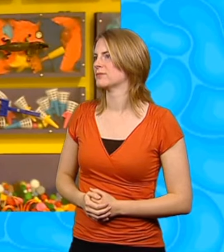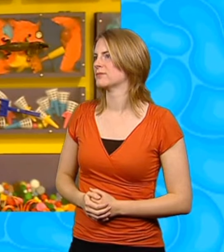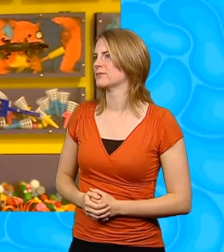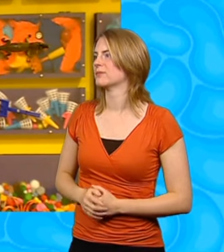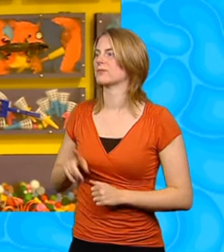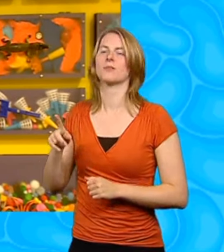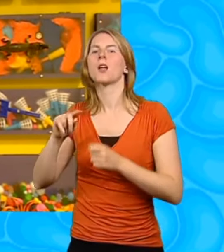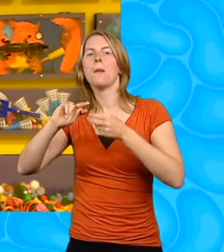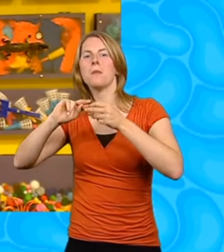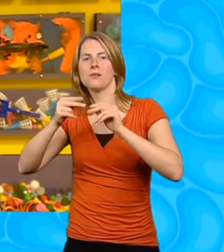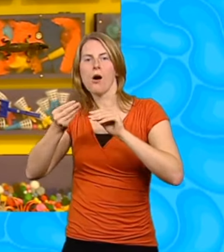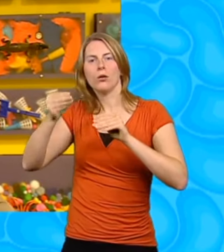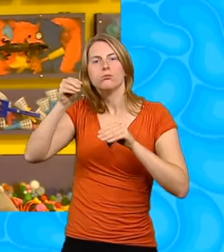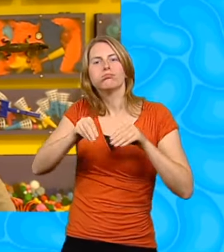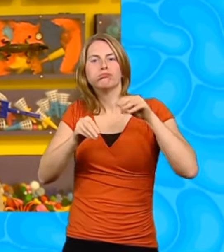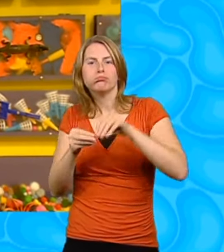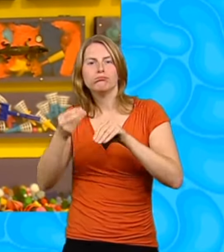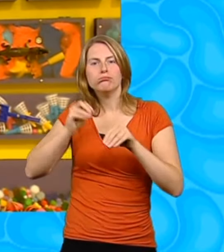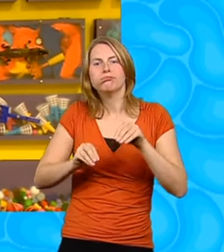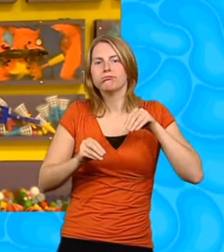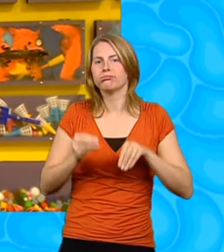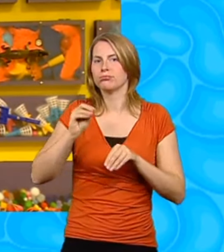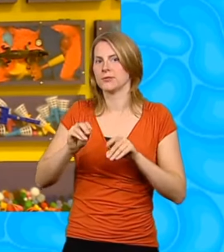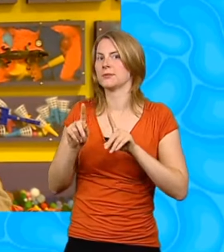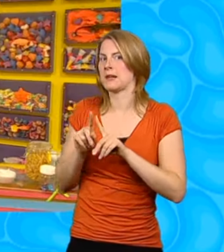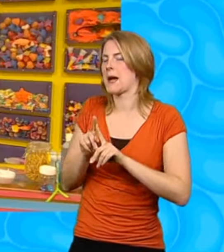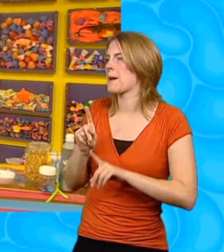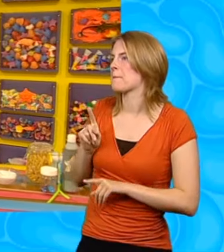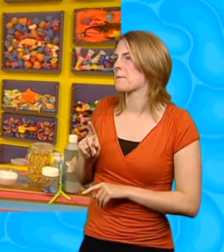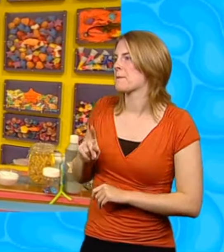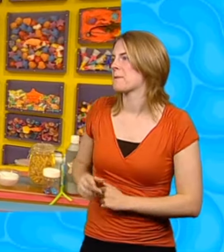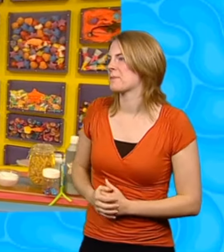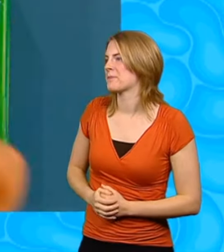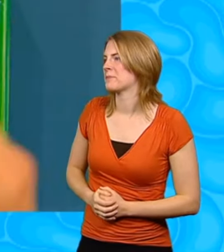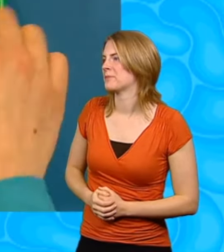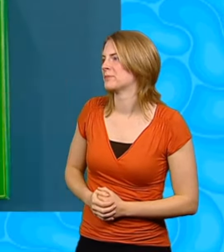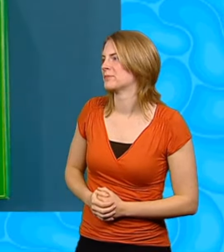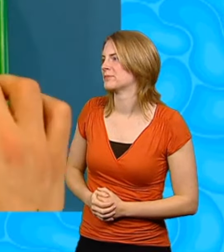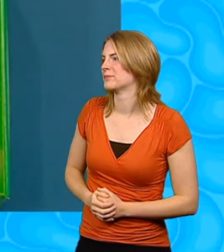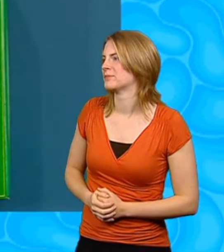Do one side at a time, and then stick pasta shapes onto it, like this.